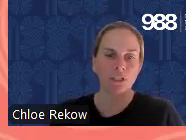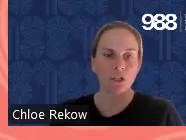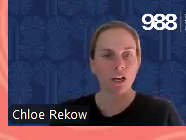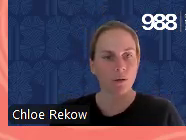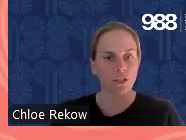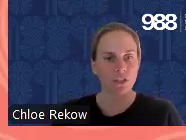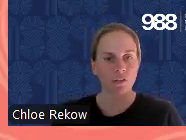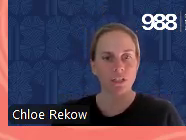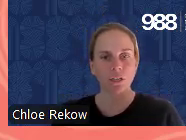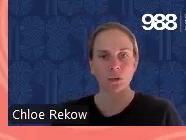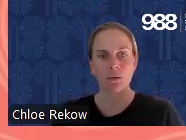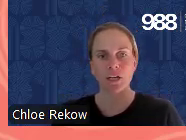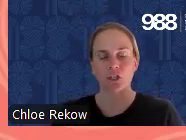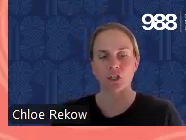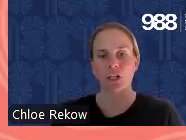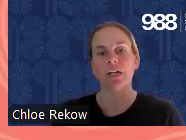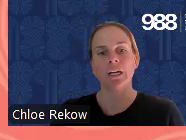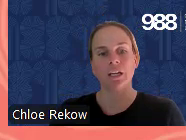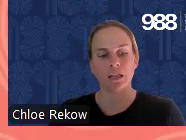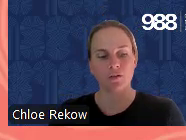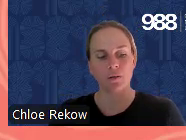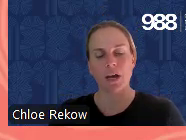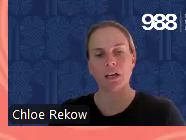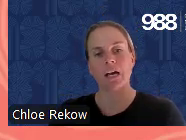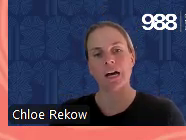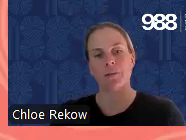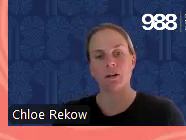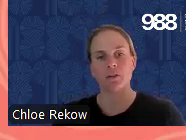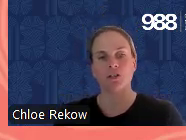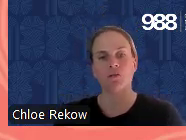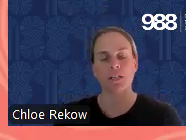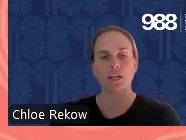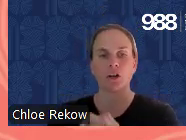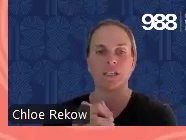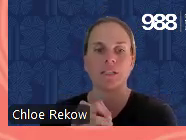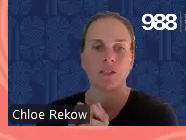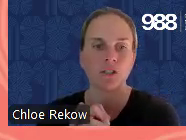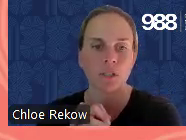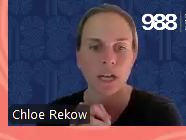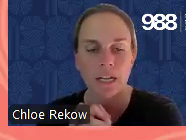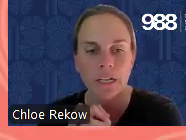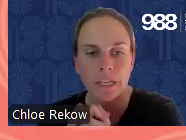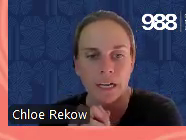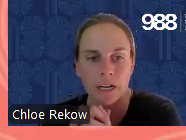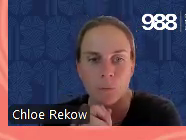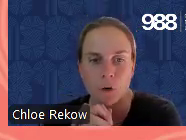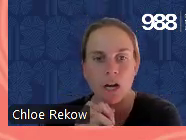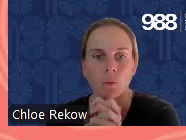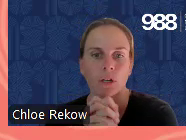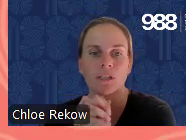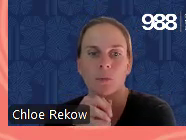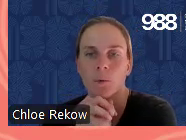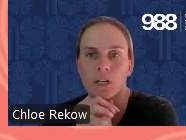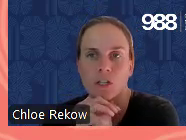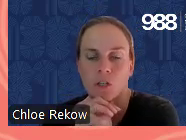people wanted to talk about the service, and really making sure getting the feedback in our first phase that crisis and suicide were